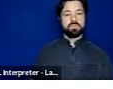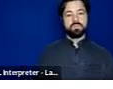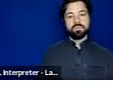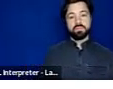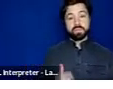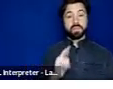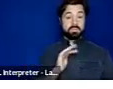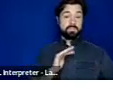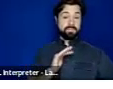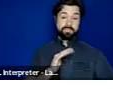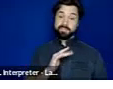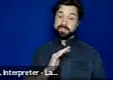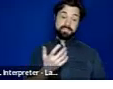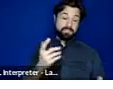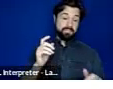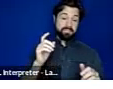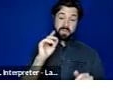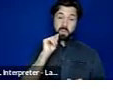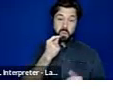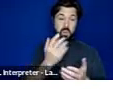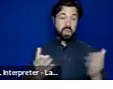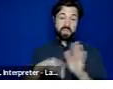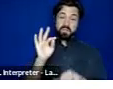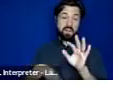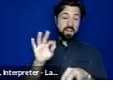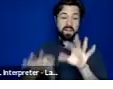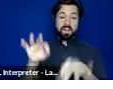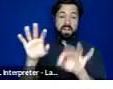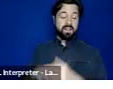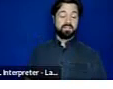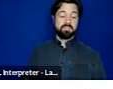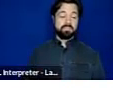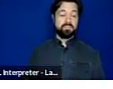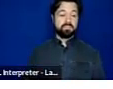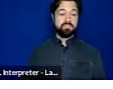Some pretty cool stuff you could find just by doing that.